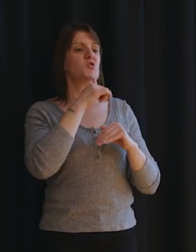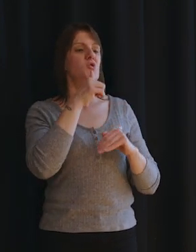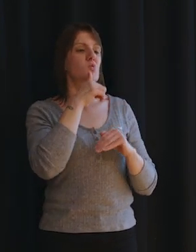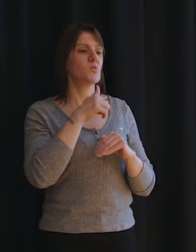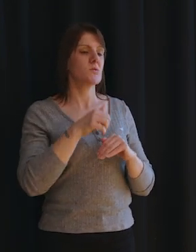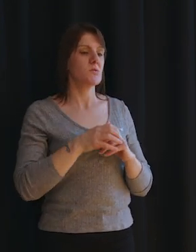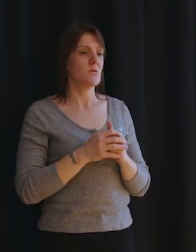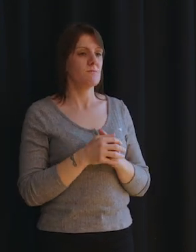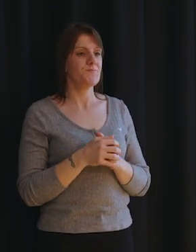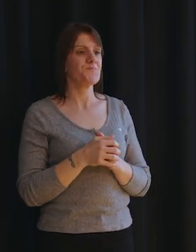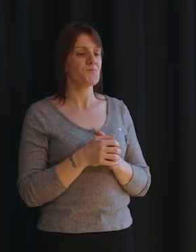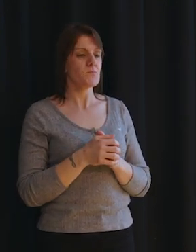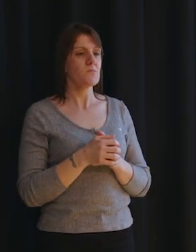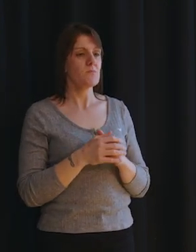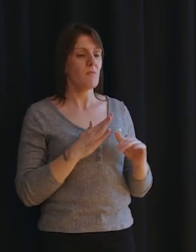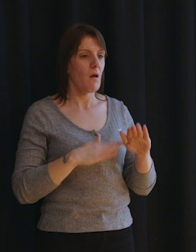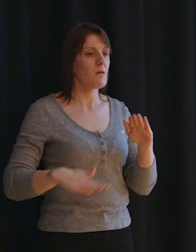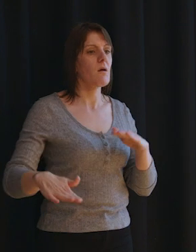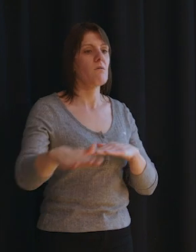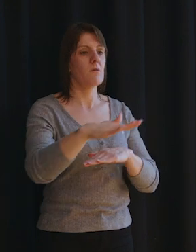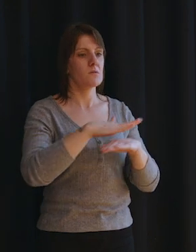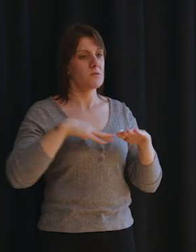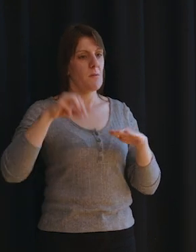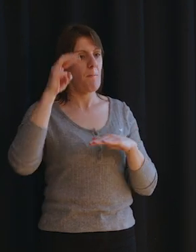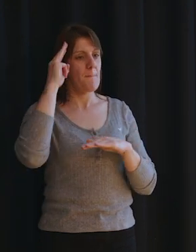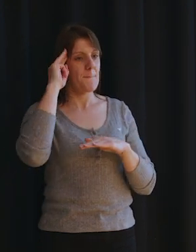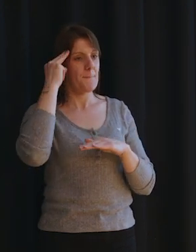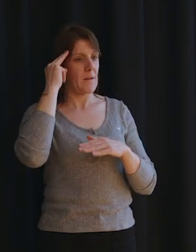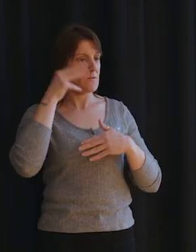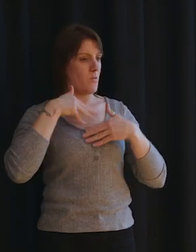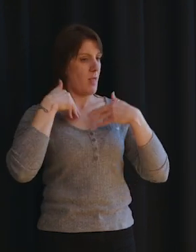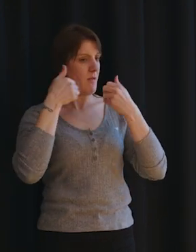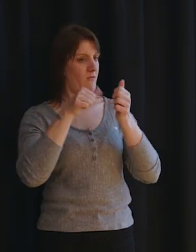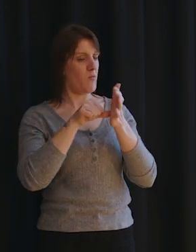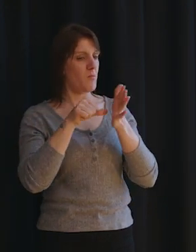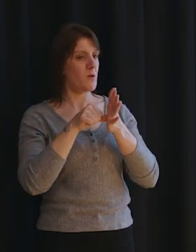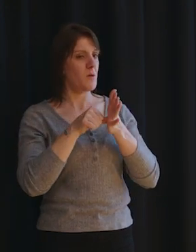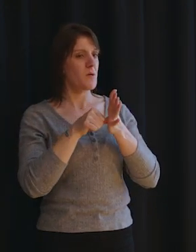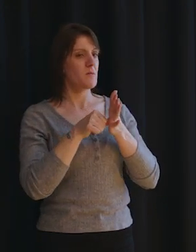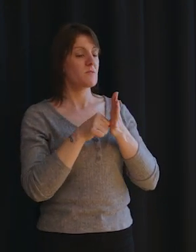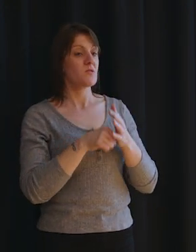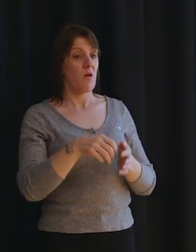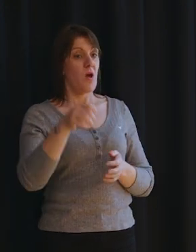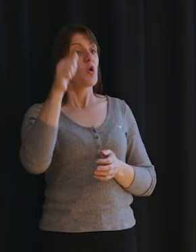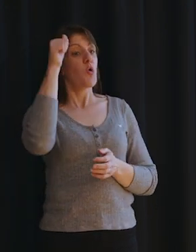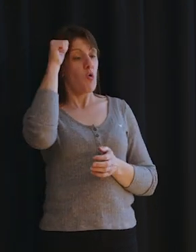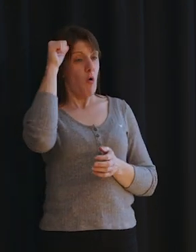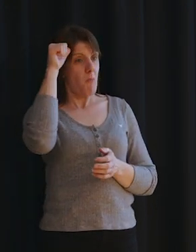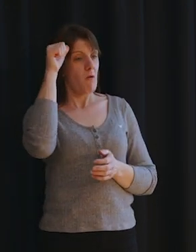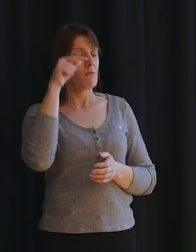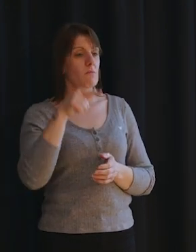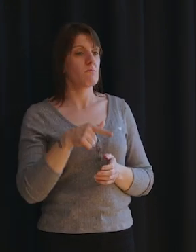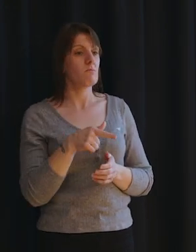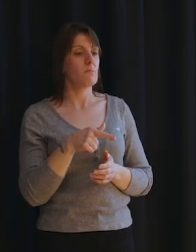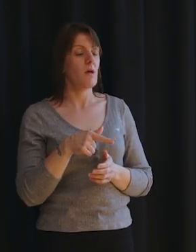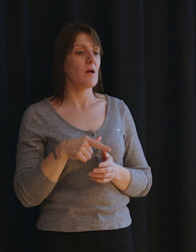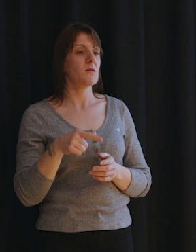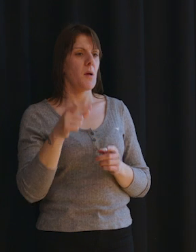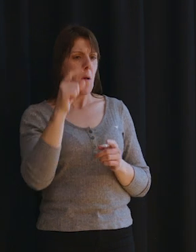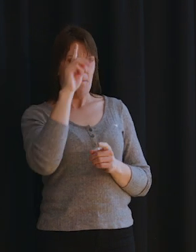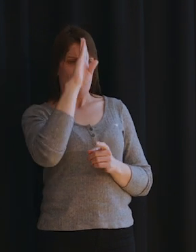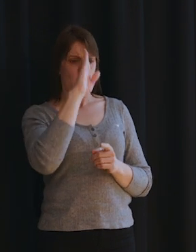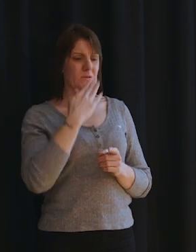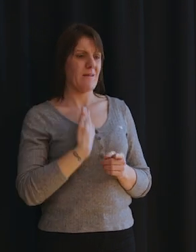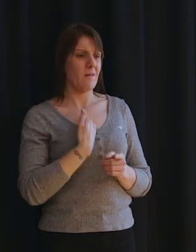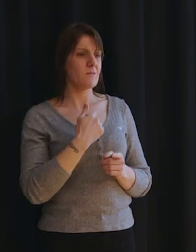as well, and it covers all kind of mental health problems as well, so both common and severe mental health and personality disorders